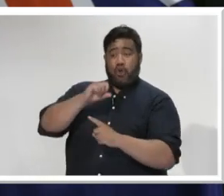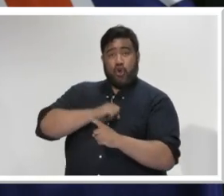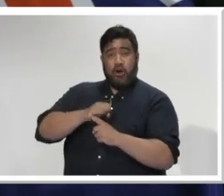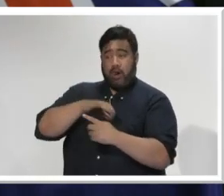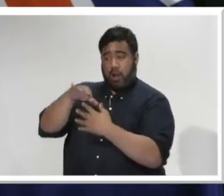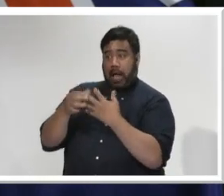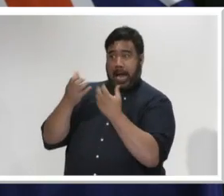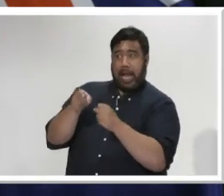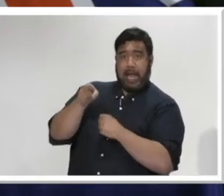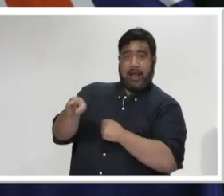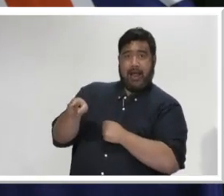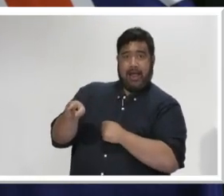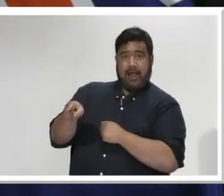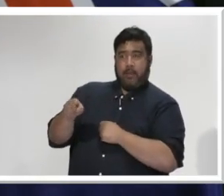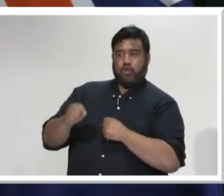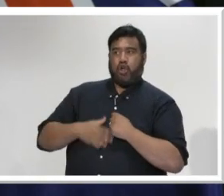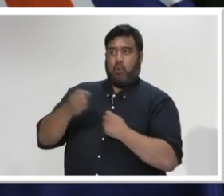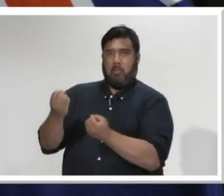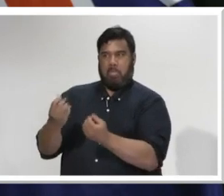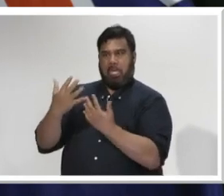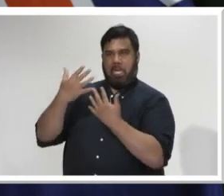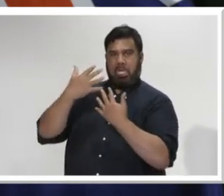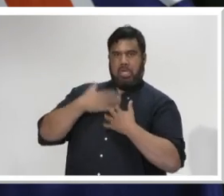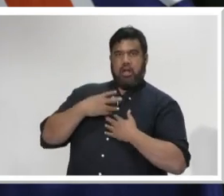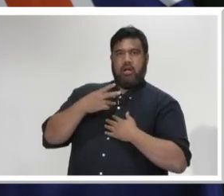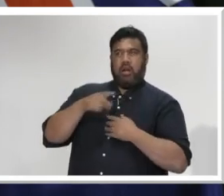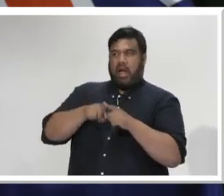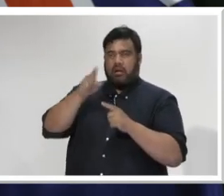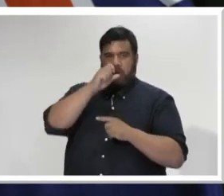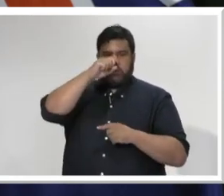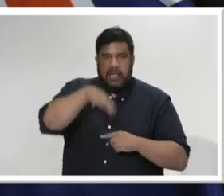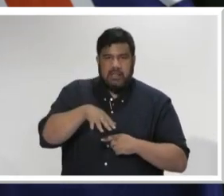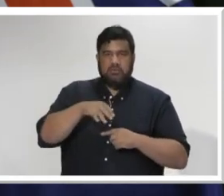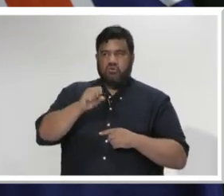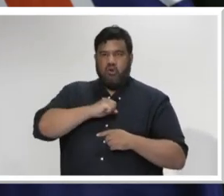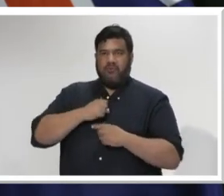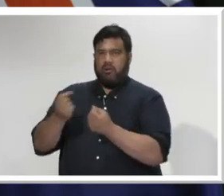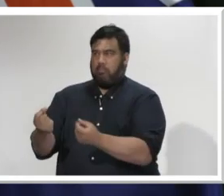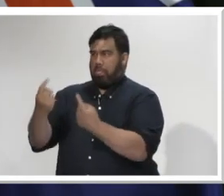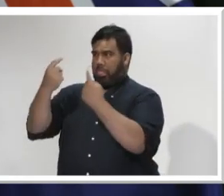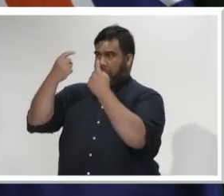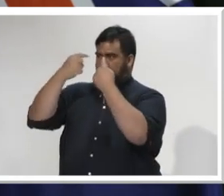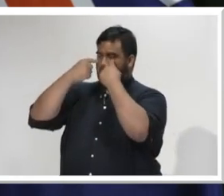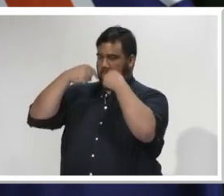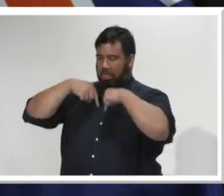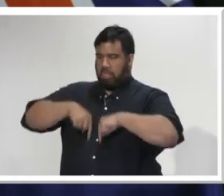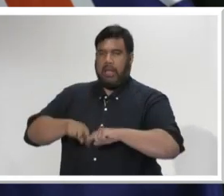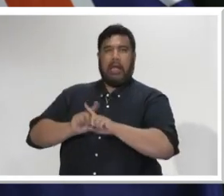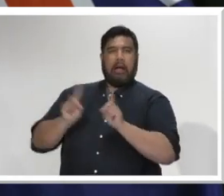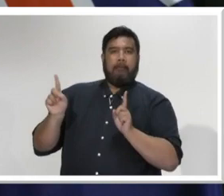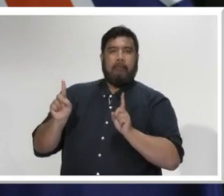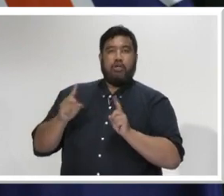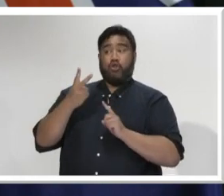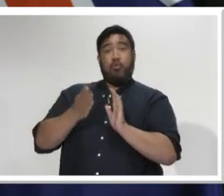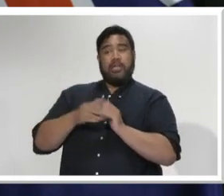remain away any potentially dangerous things like sneezes, droplets, coughs, and so on. However, in